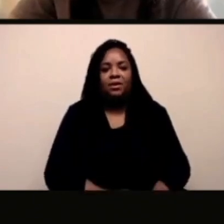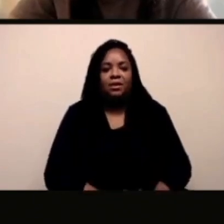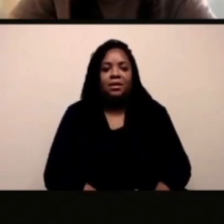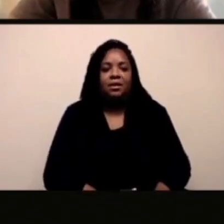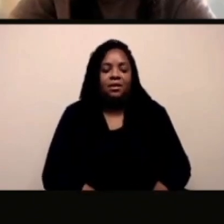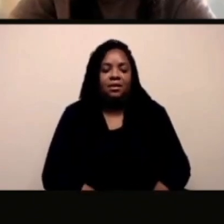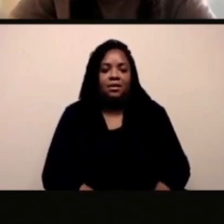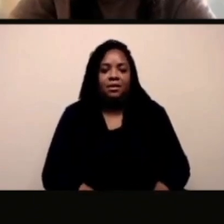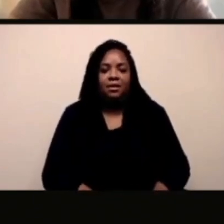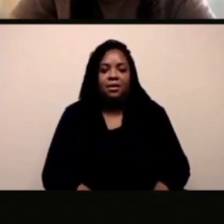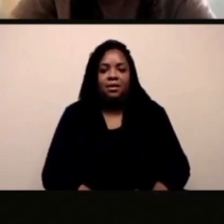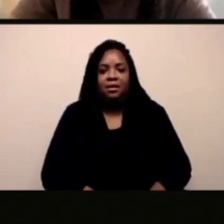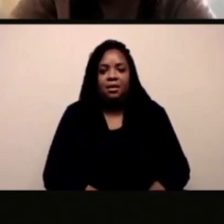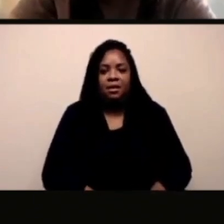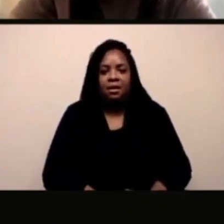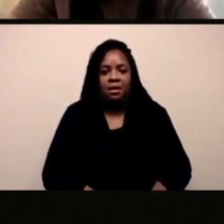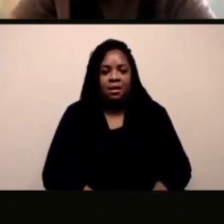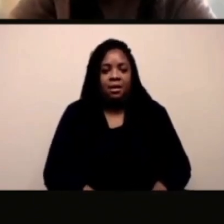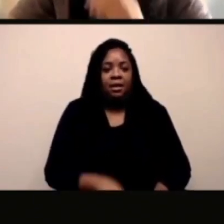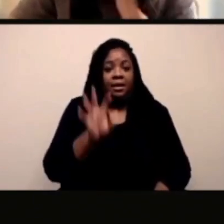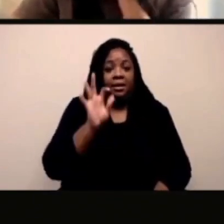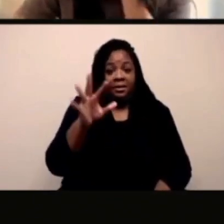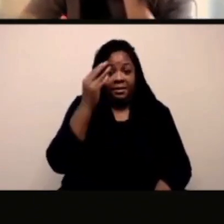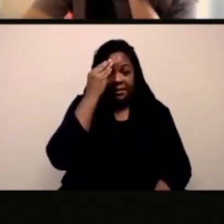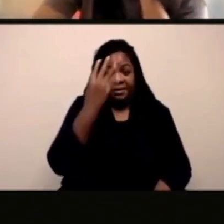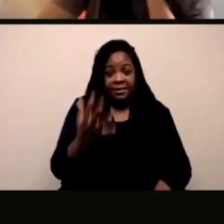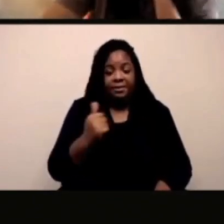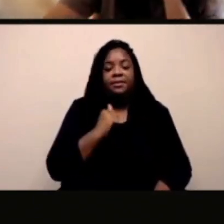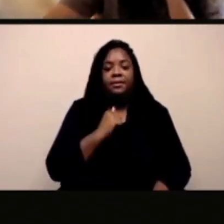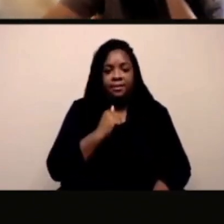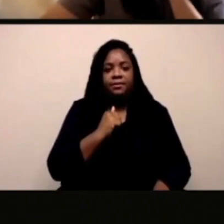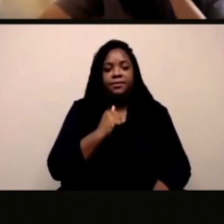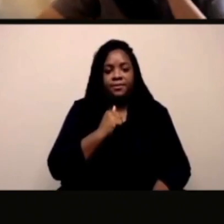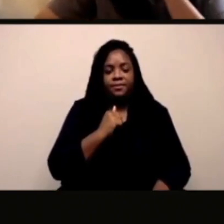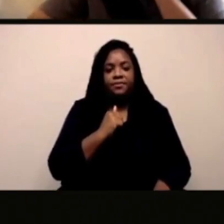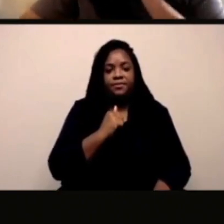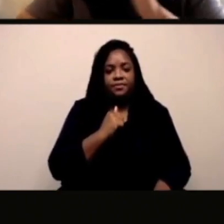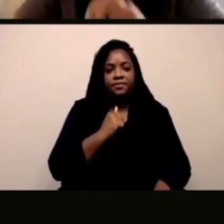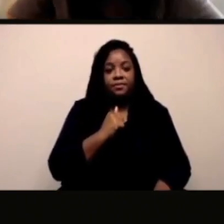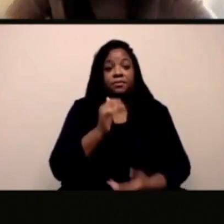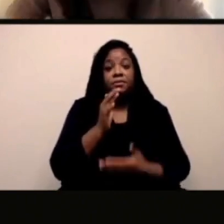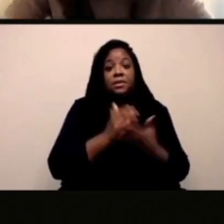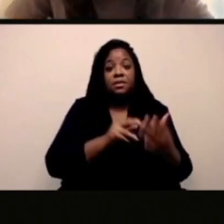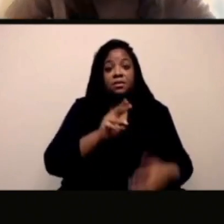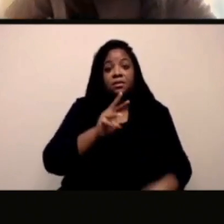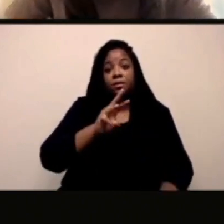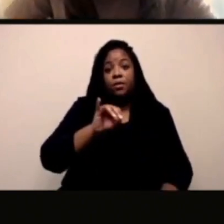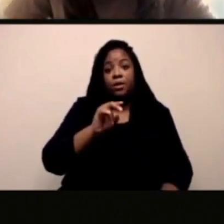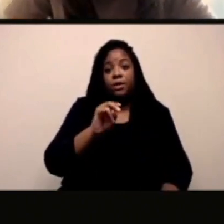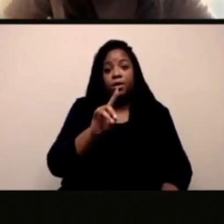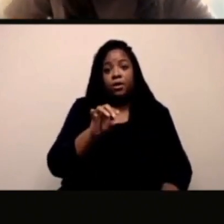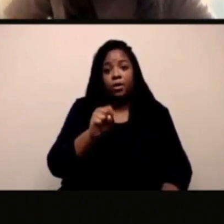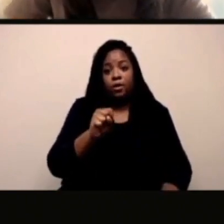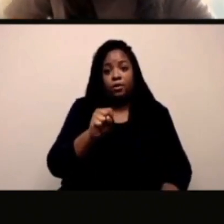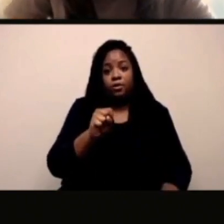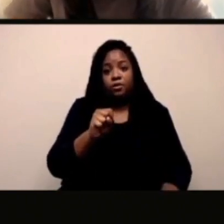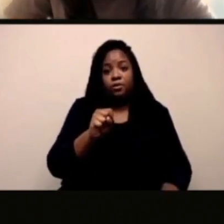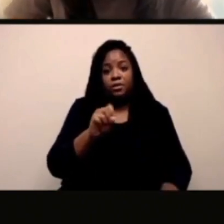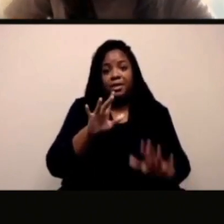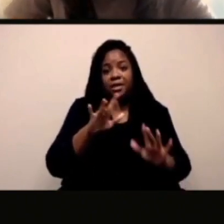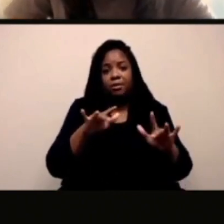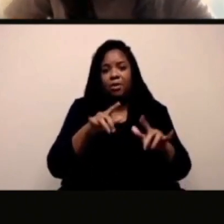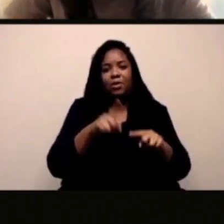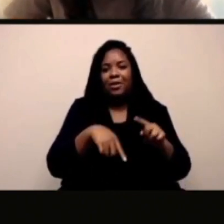Just give me a sec. Oh, just a tip. On some Windows computers, it seems that you can't use the